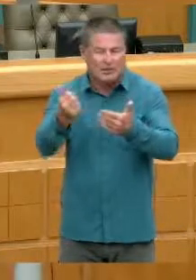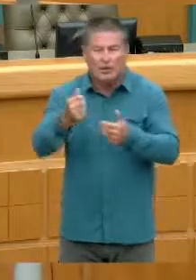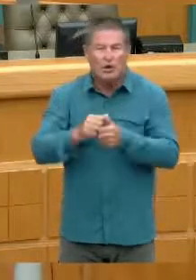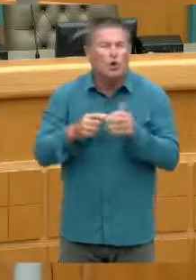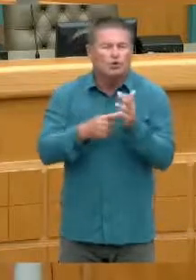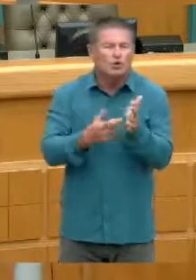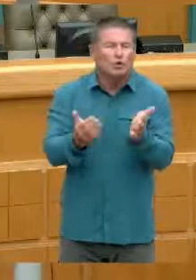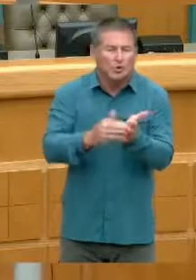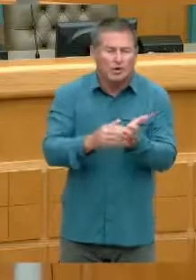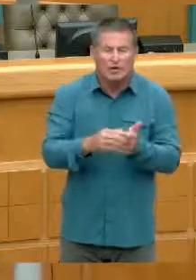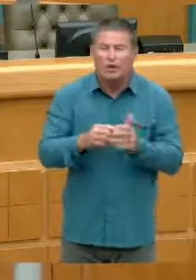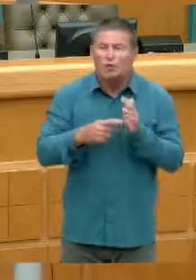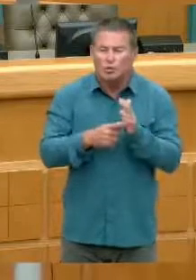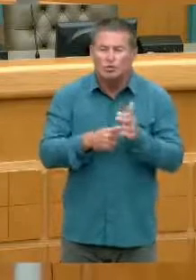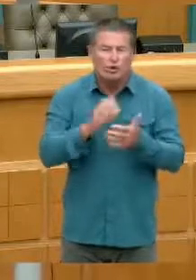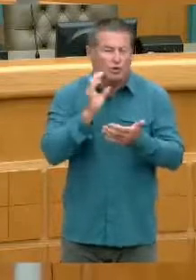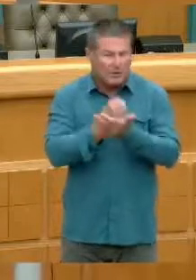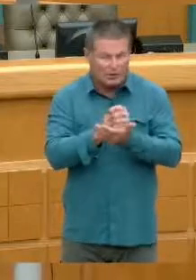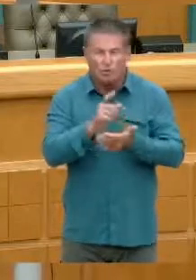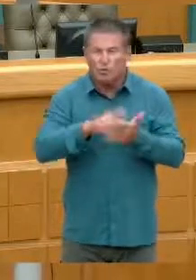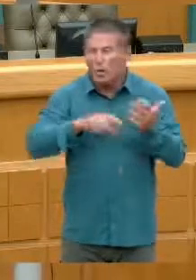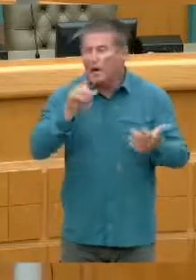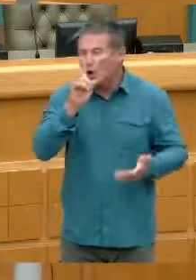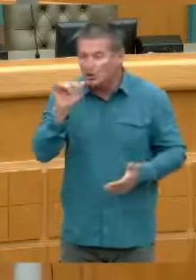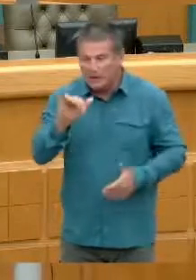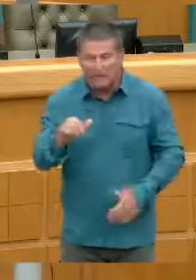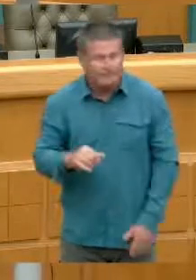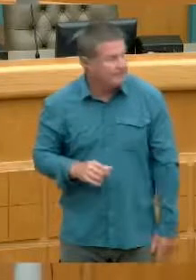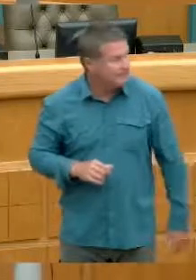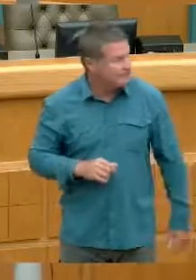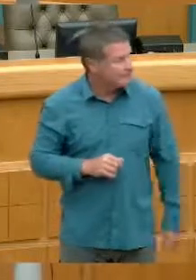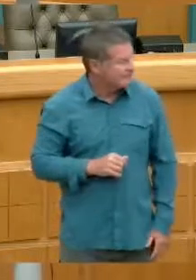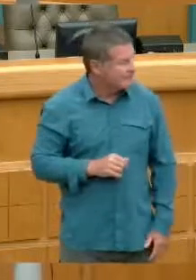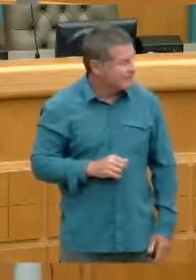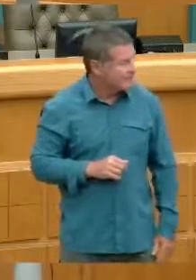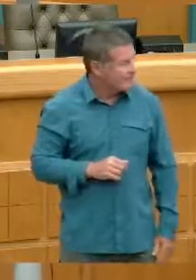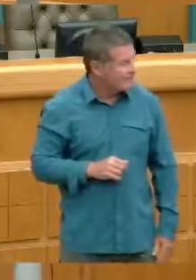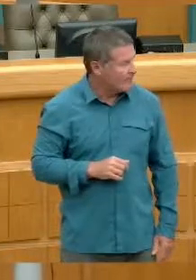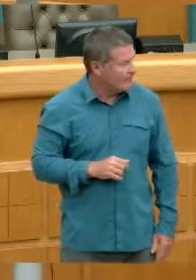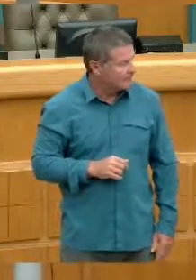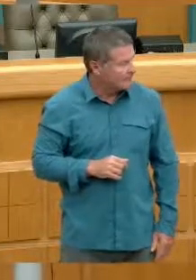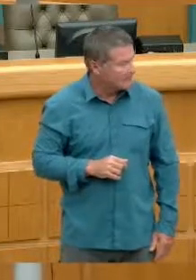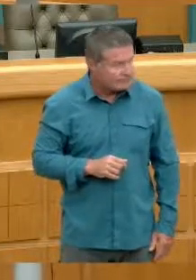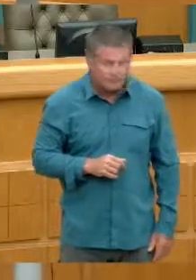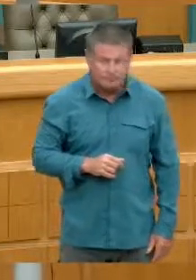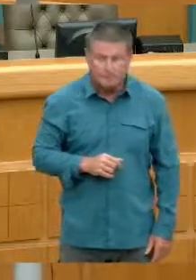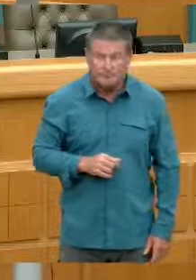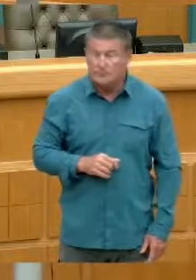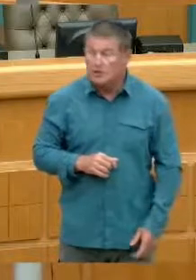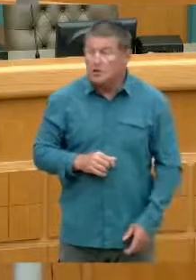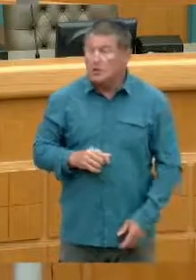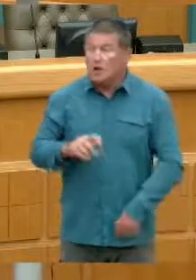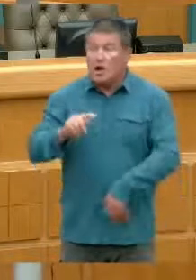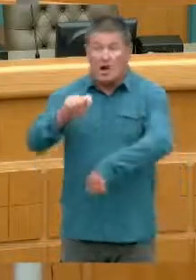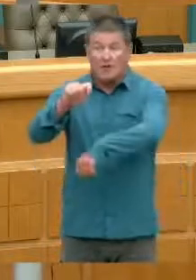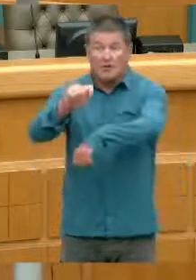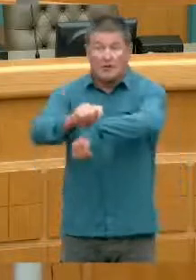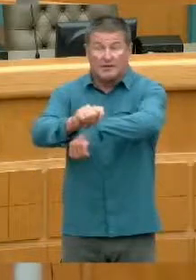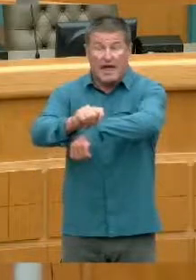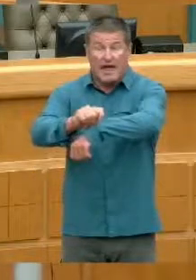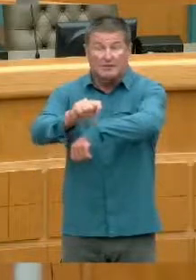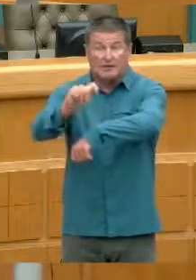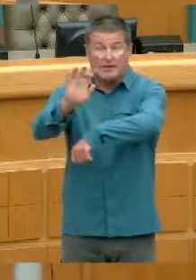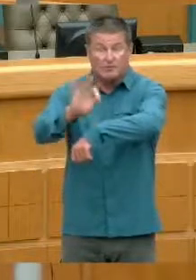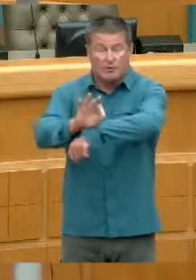of additional graphs and different analyses for you to look at. The objectives of the task force, I go over this